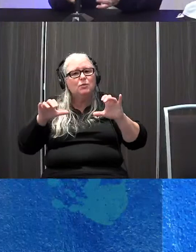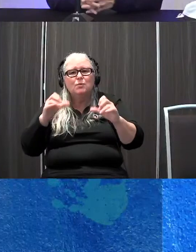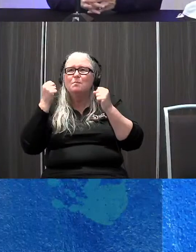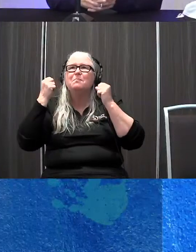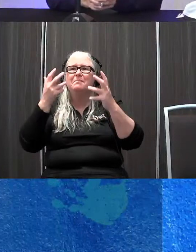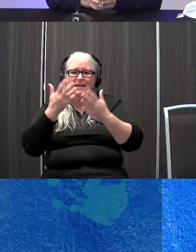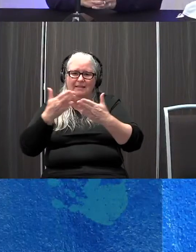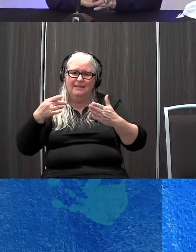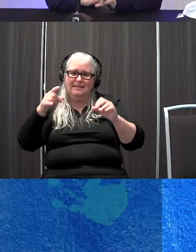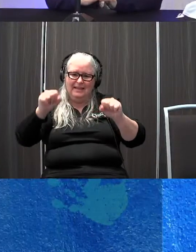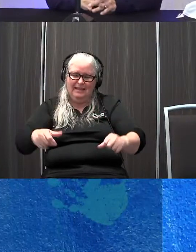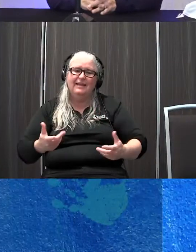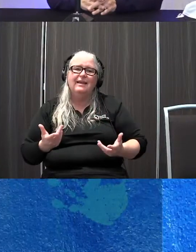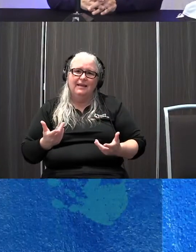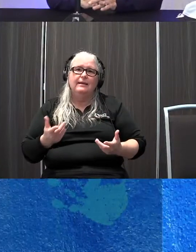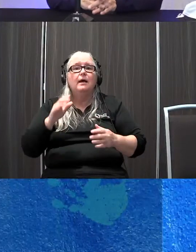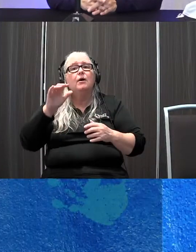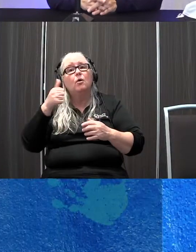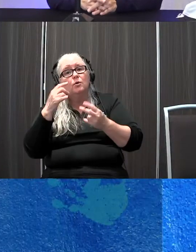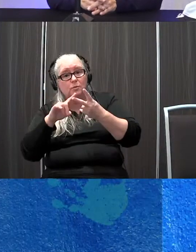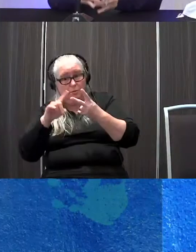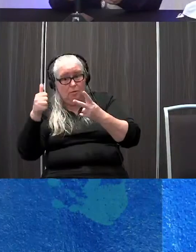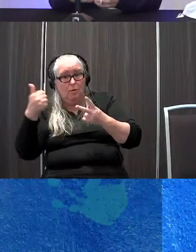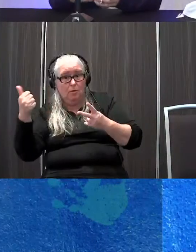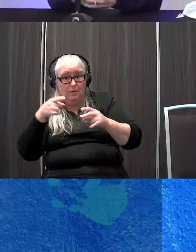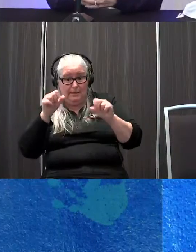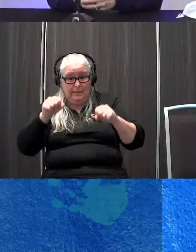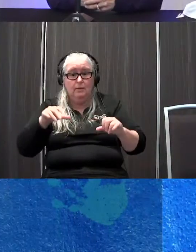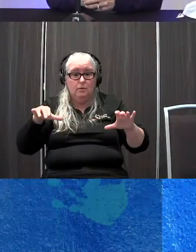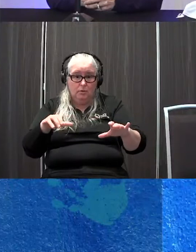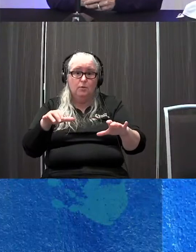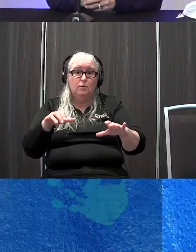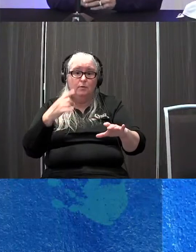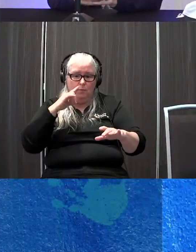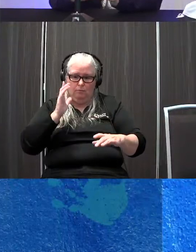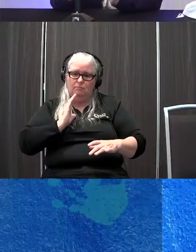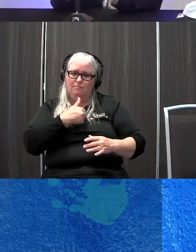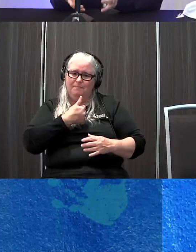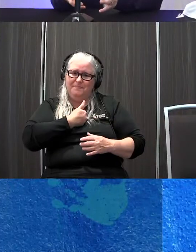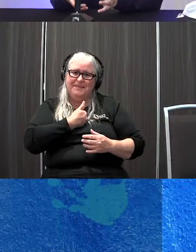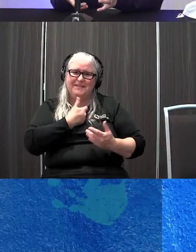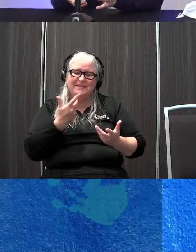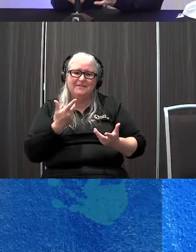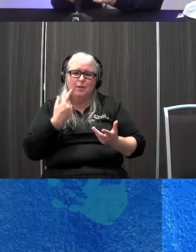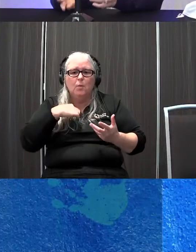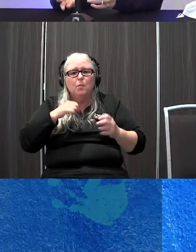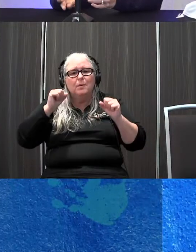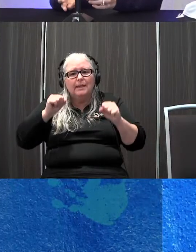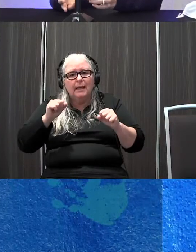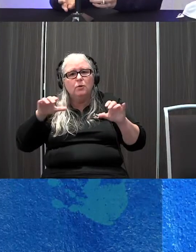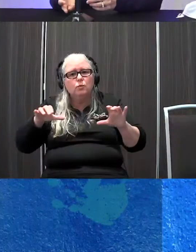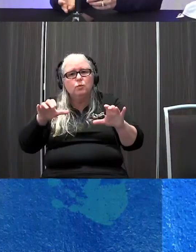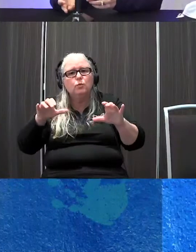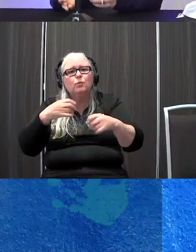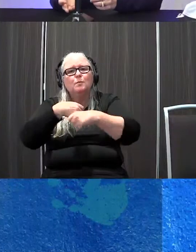as they possibly can. Another thing that we can do, and which we also do for ourselves, is we can do things to make it easier for